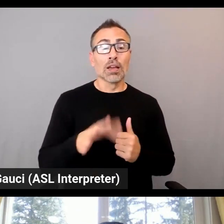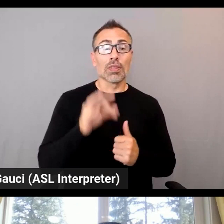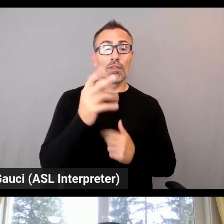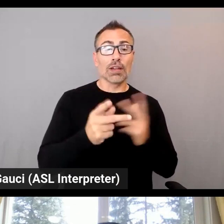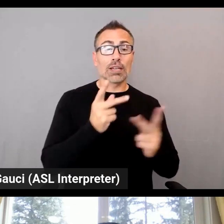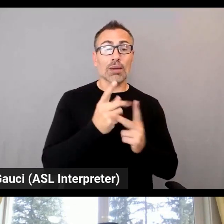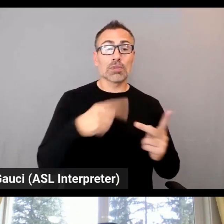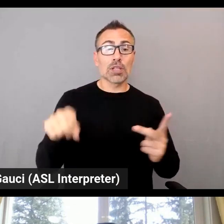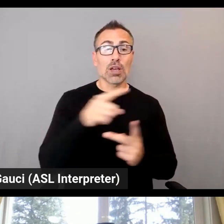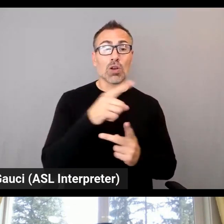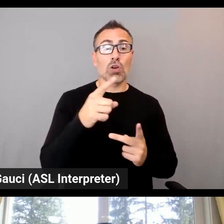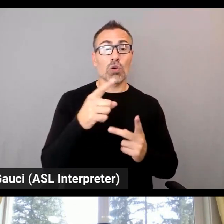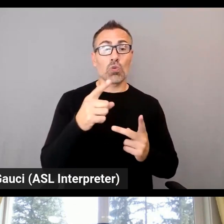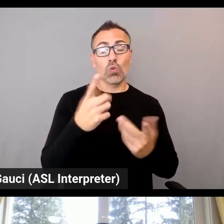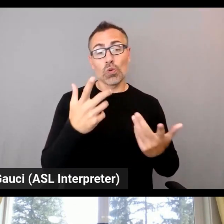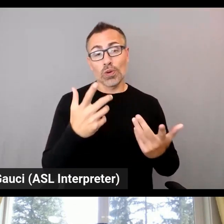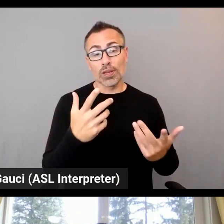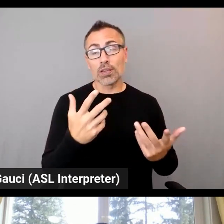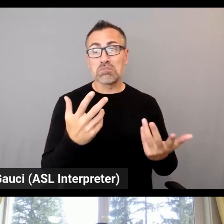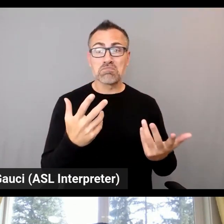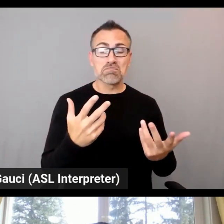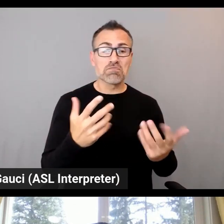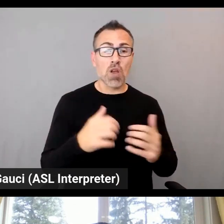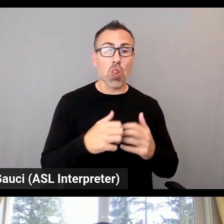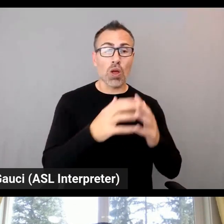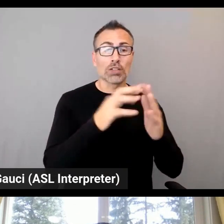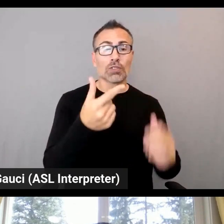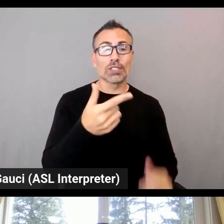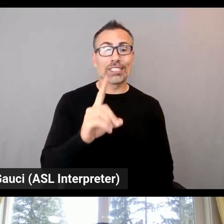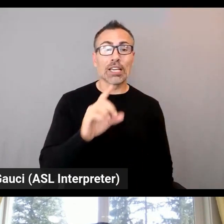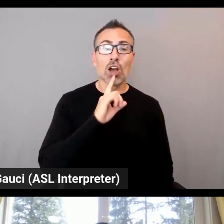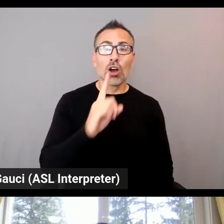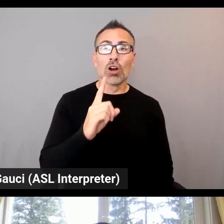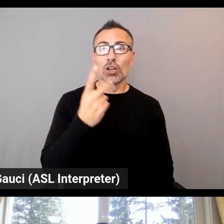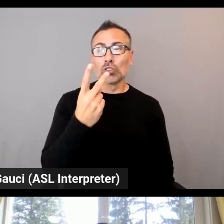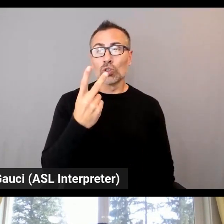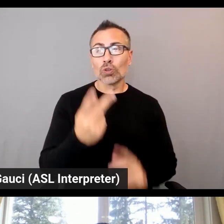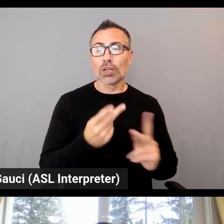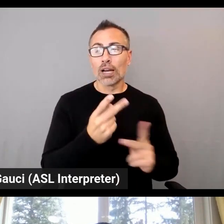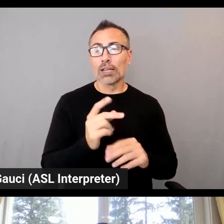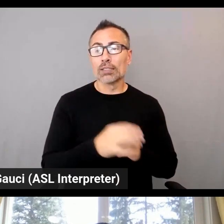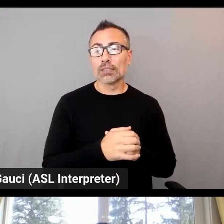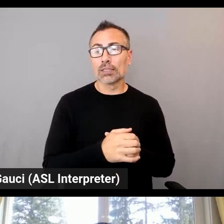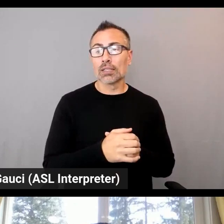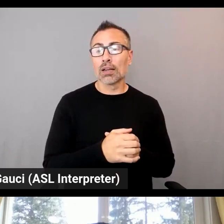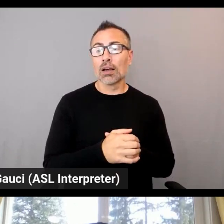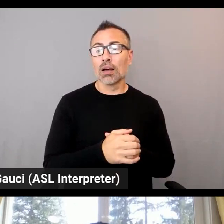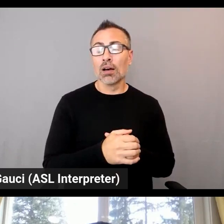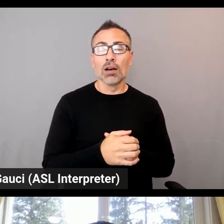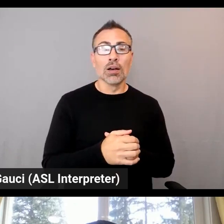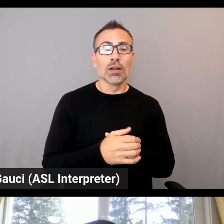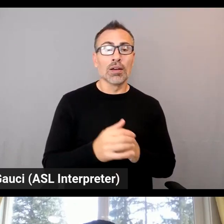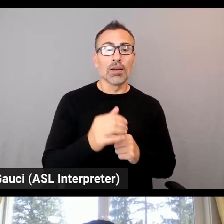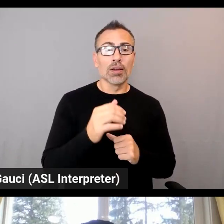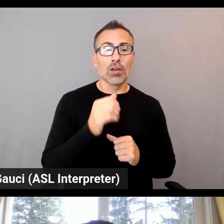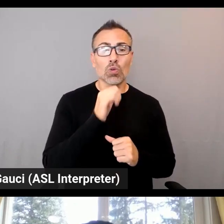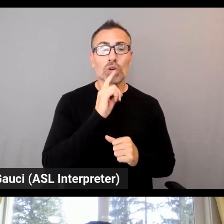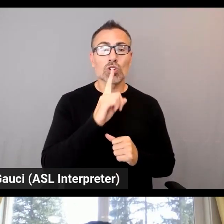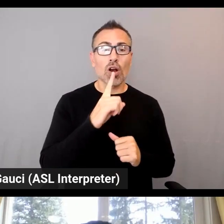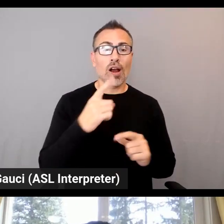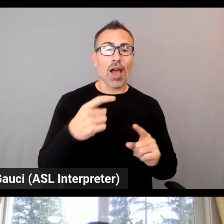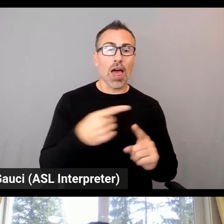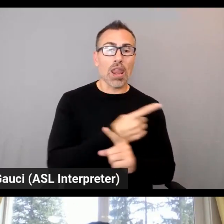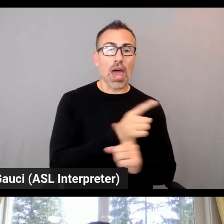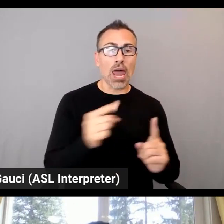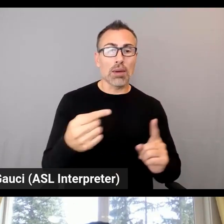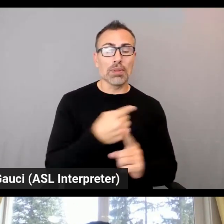of are in two different categories. One category are anomaly-based detections, which are machine learning-based